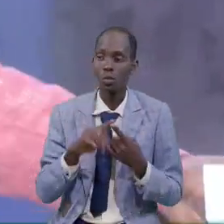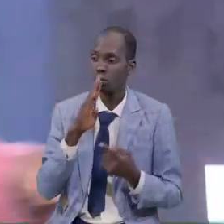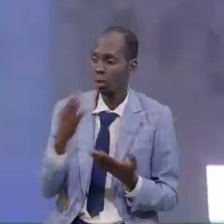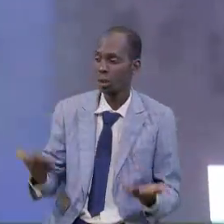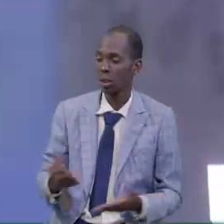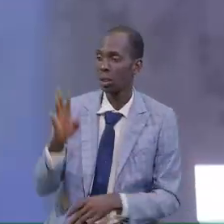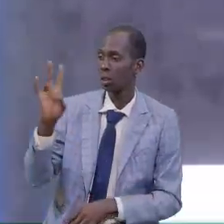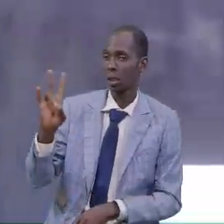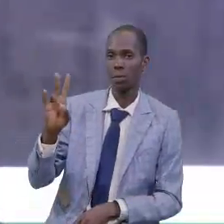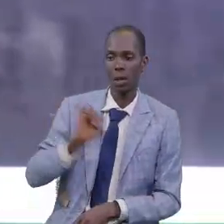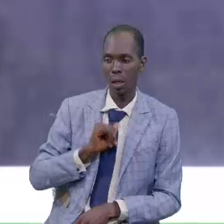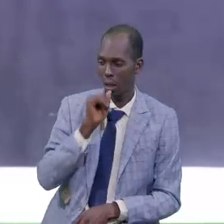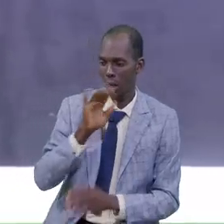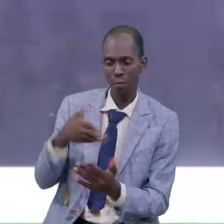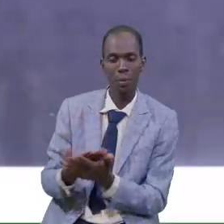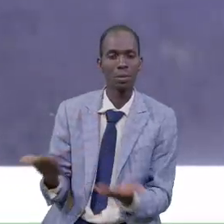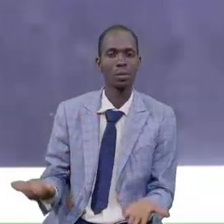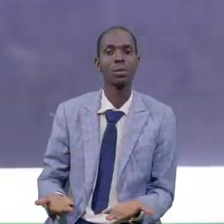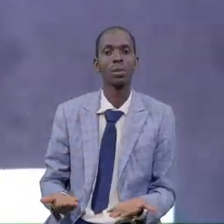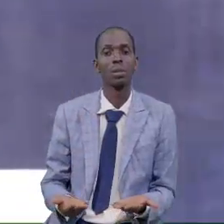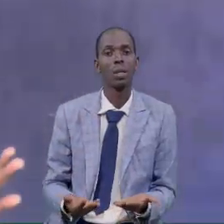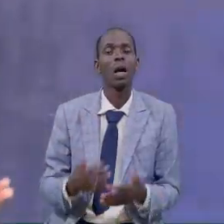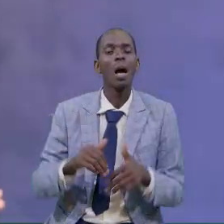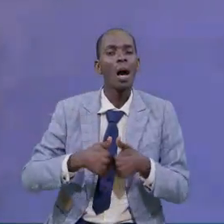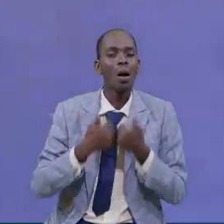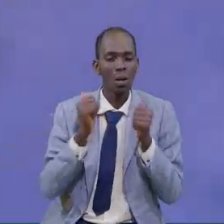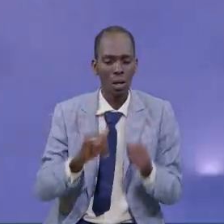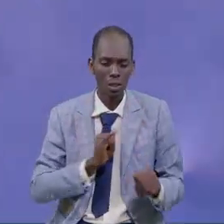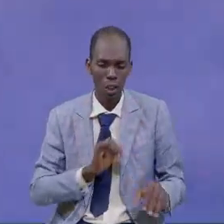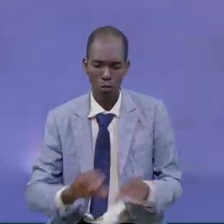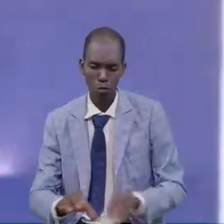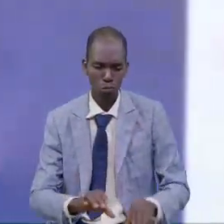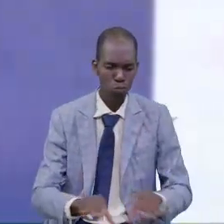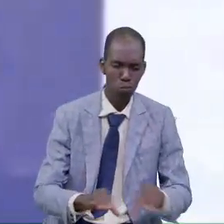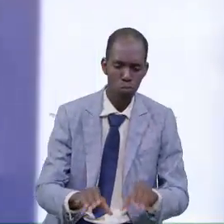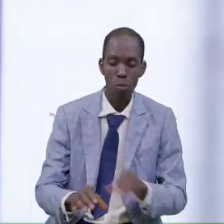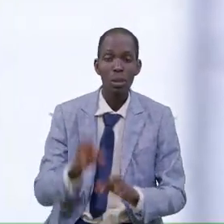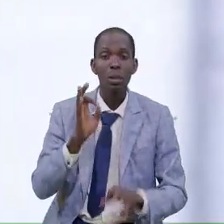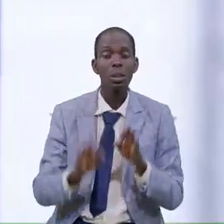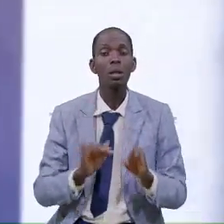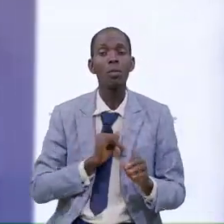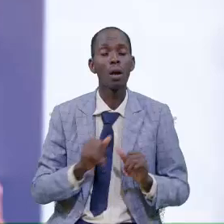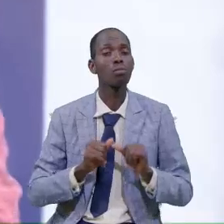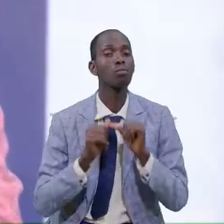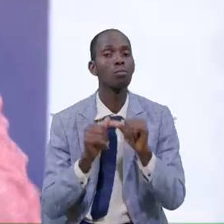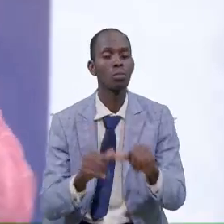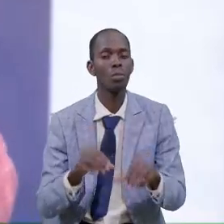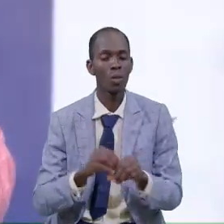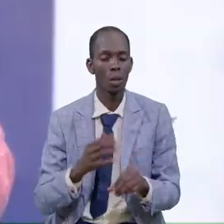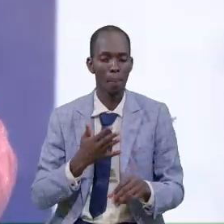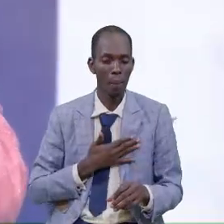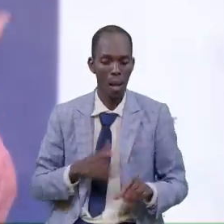can I be doing what I'm doing if idleness controlled my life? That's what I'm saying.